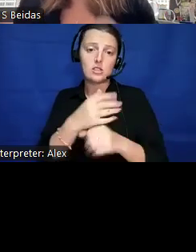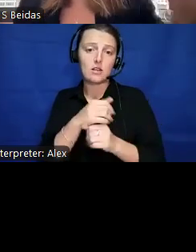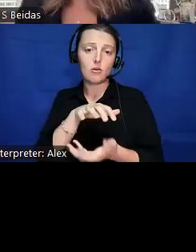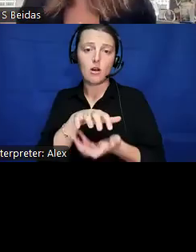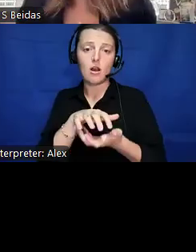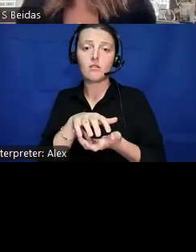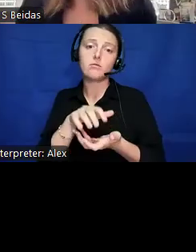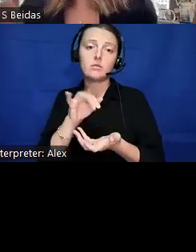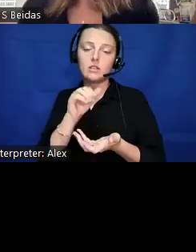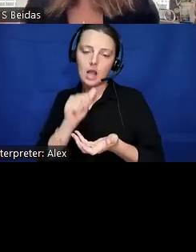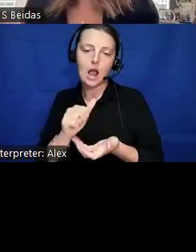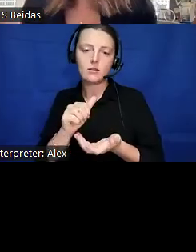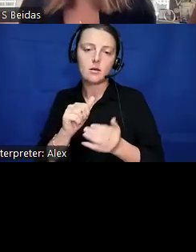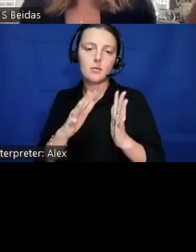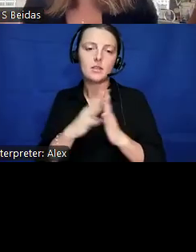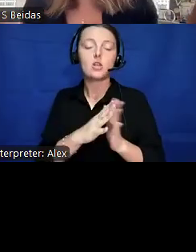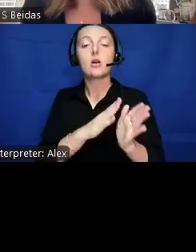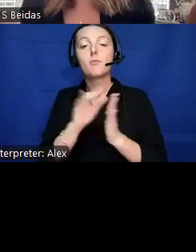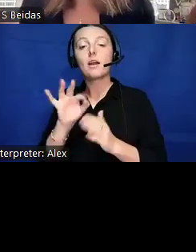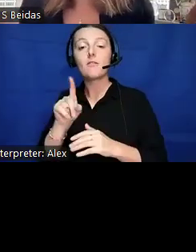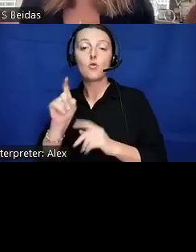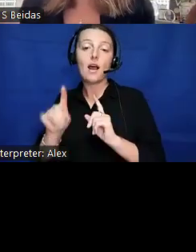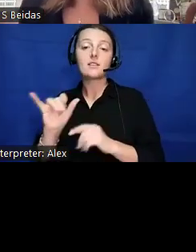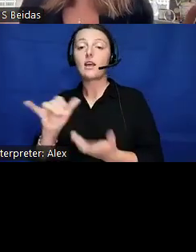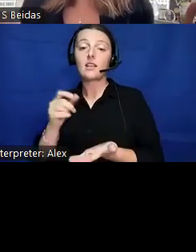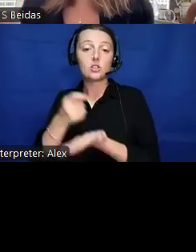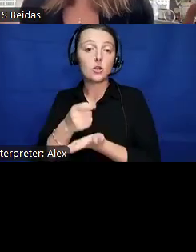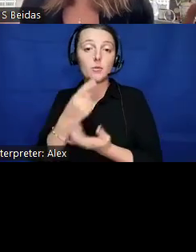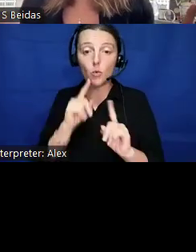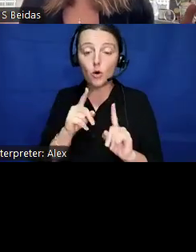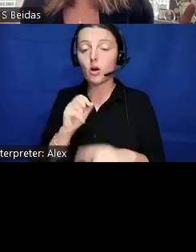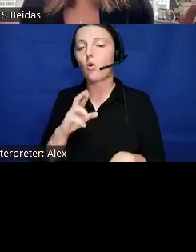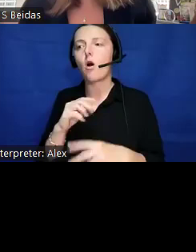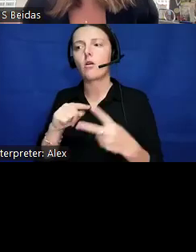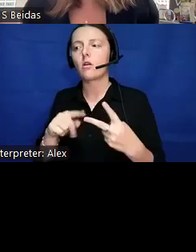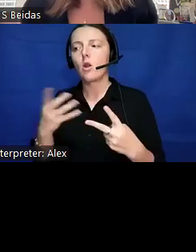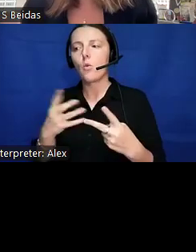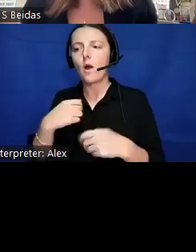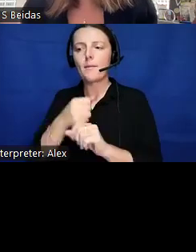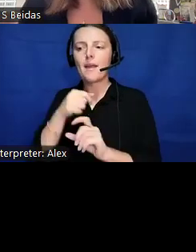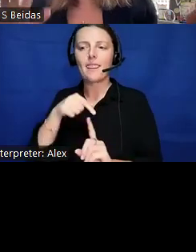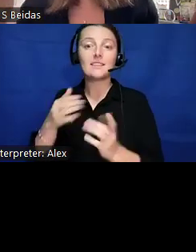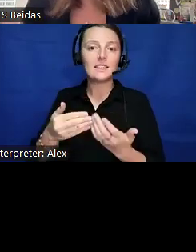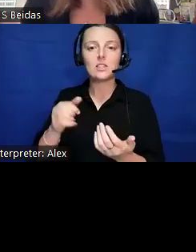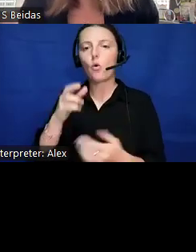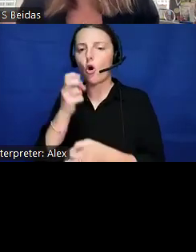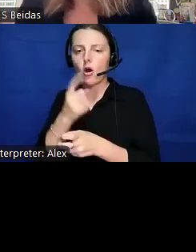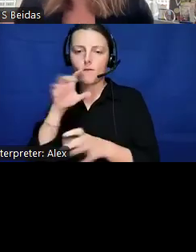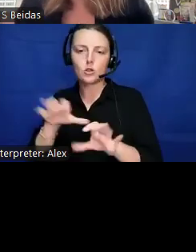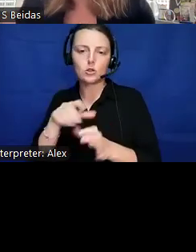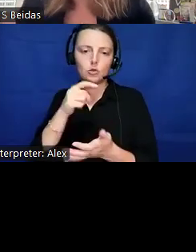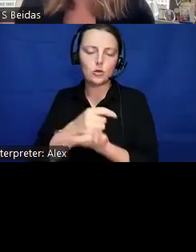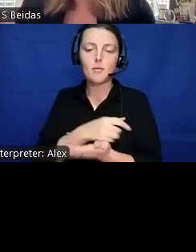ask questions like, does this treatment work? And also, what kinds of things made it hard or easy to do the treatment? Or what strategies might I use